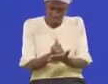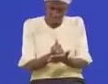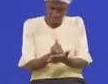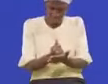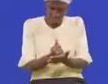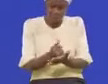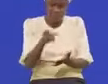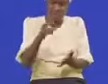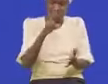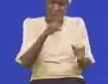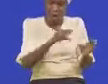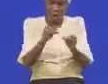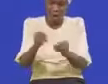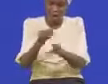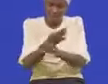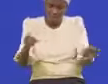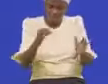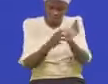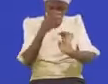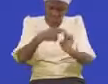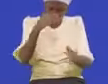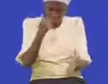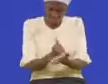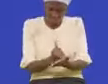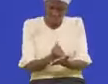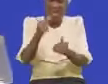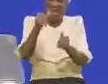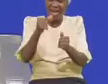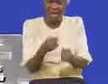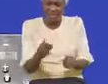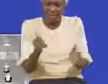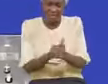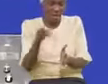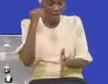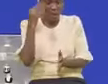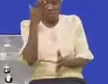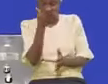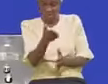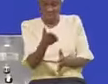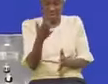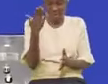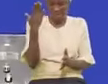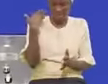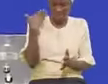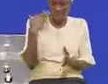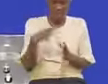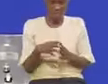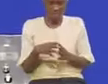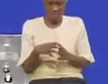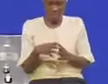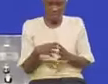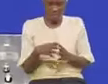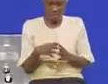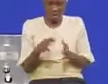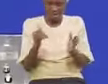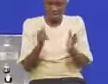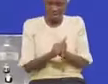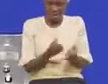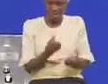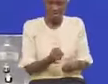are set free. Ekpo vovolo. Everything that was there before. Nusia nusio la fimata. Causing pain